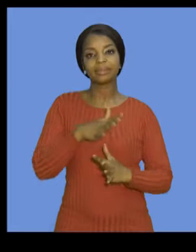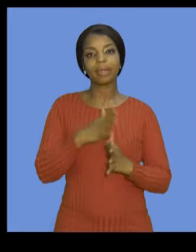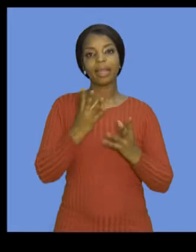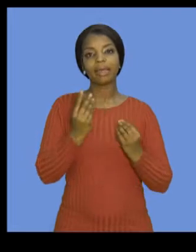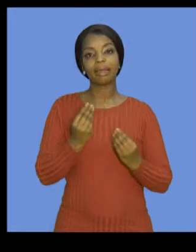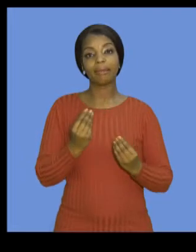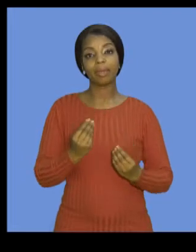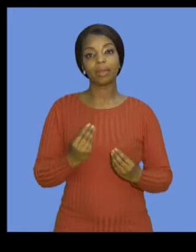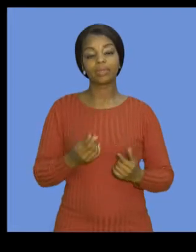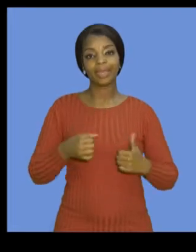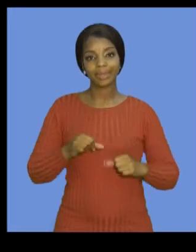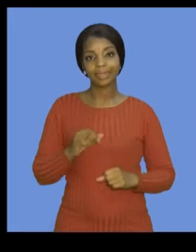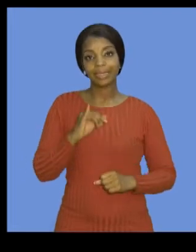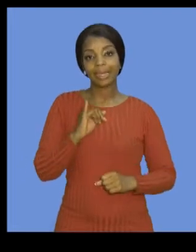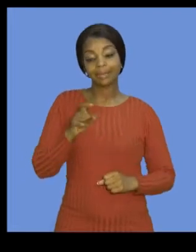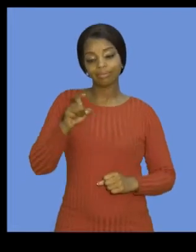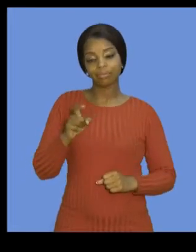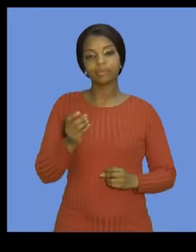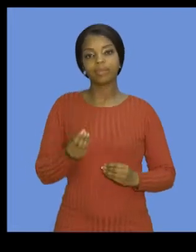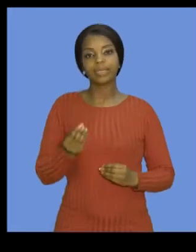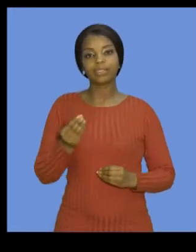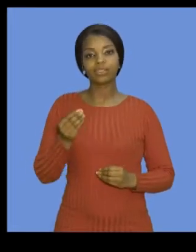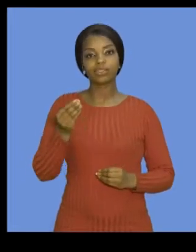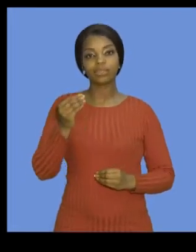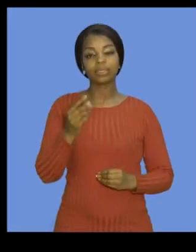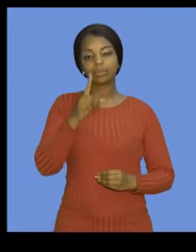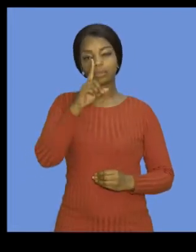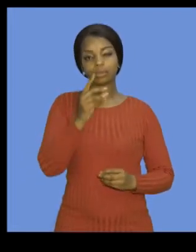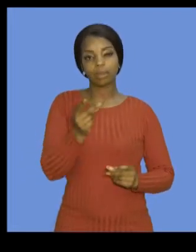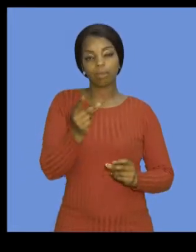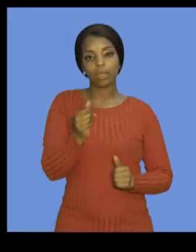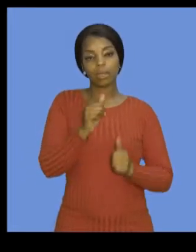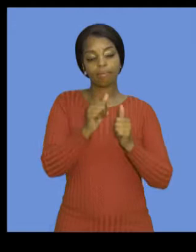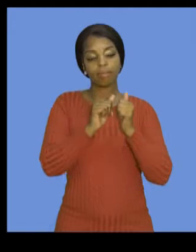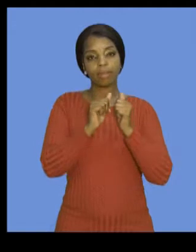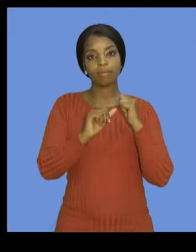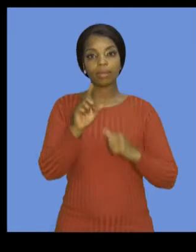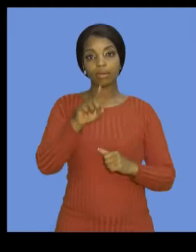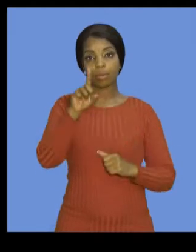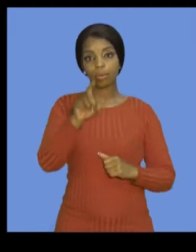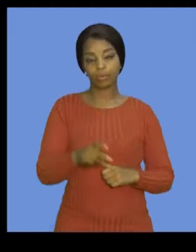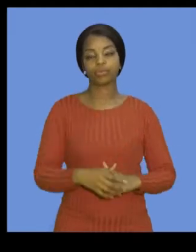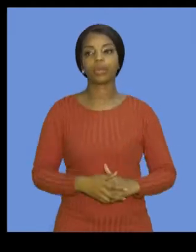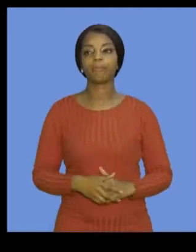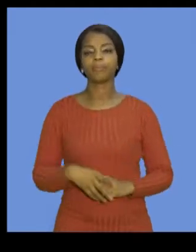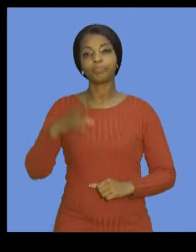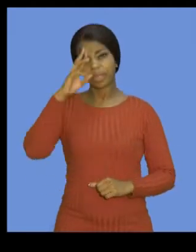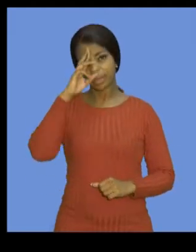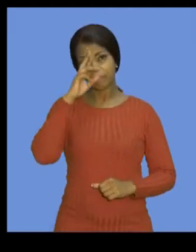be the interest that we spoke about. So just quickly to go back to that question, remember that you were